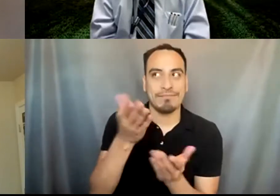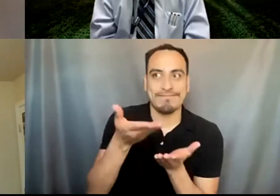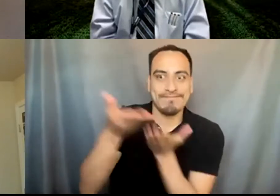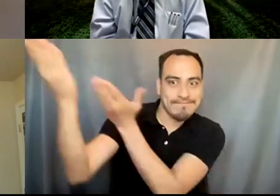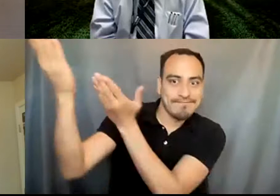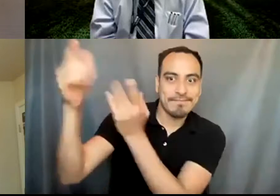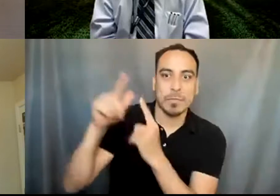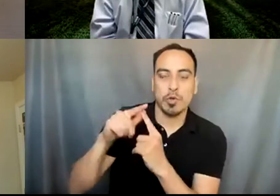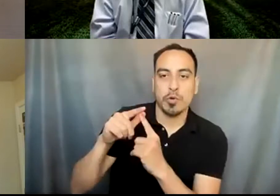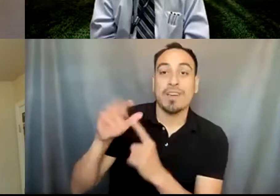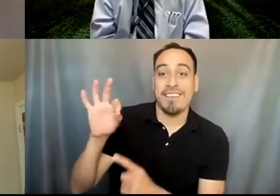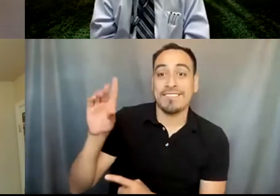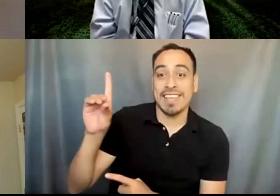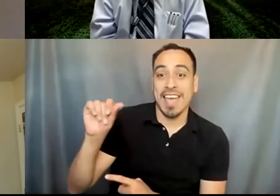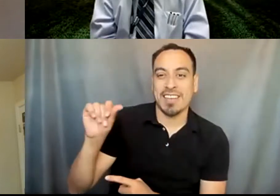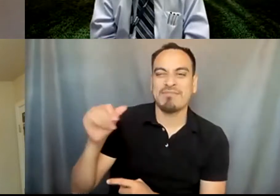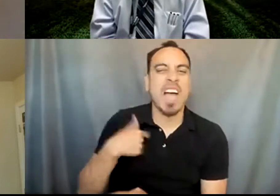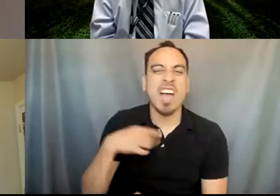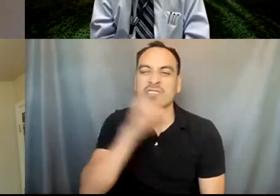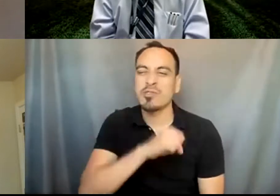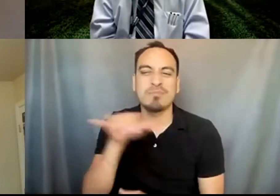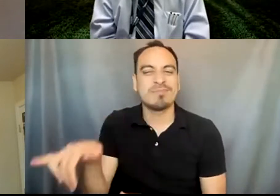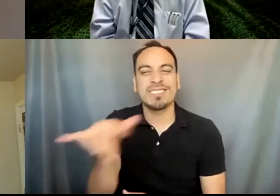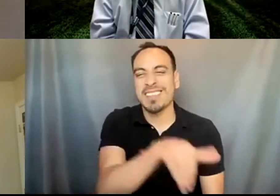with the EUA, that Moderna will